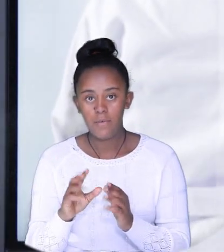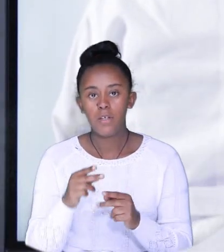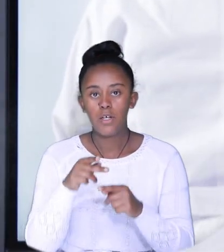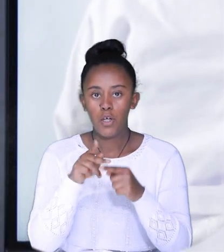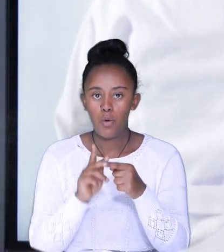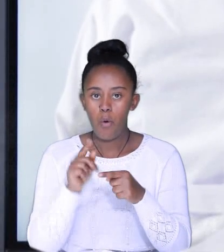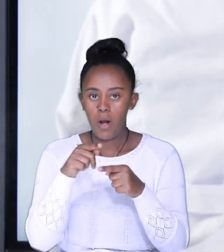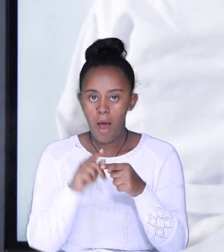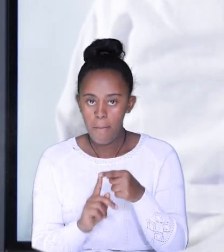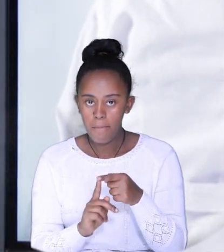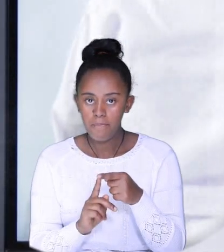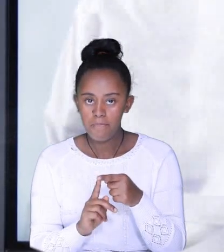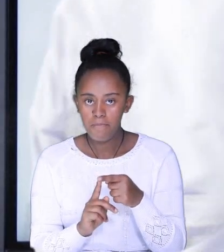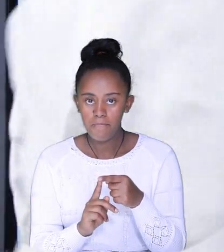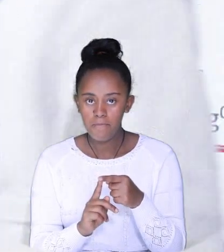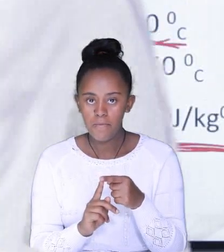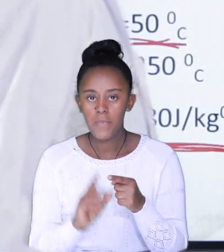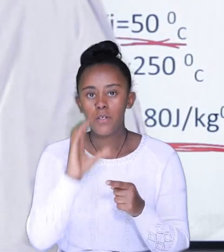kilogram